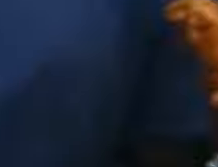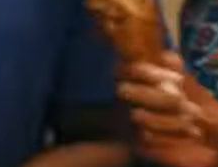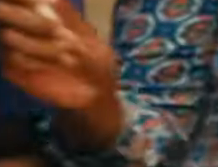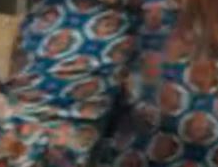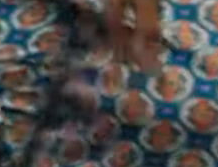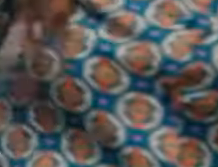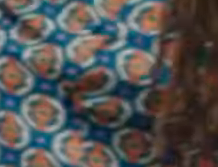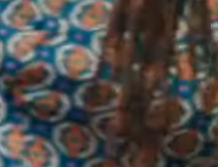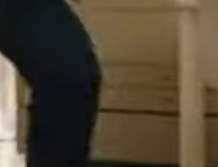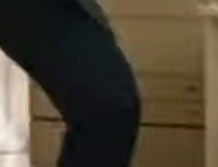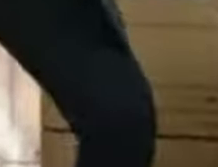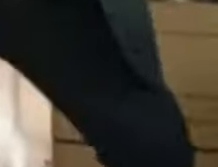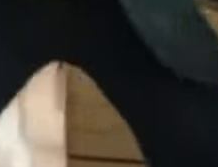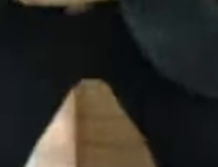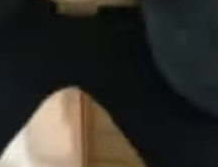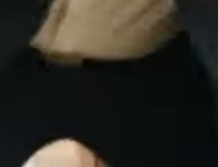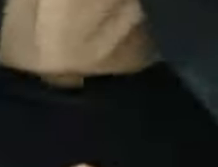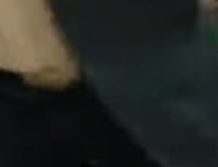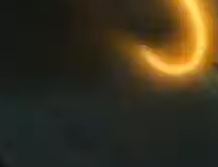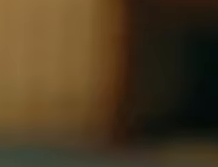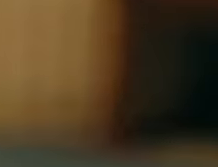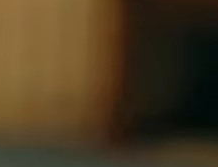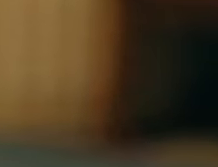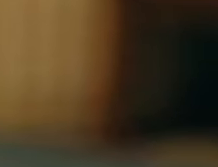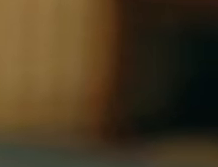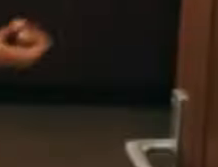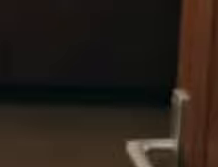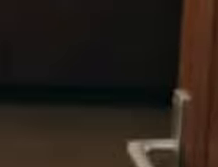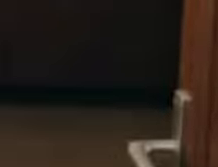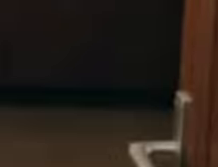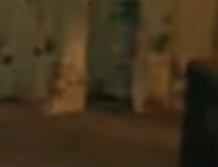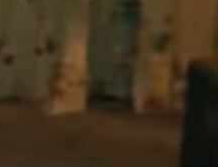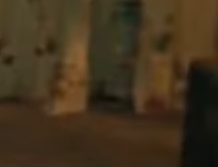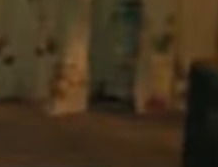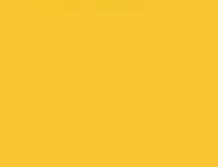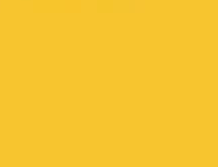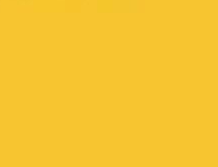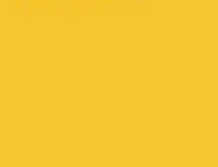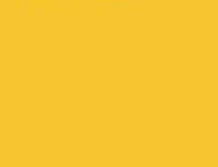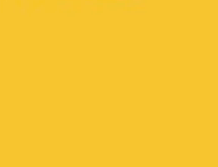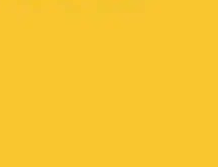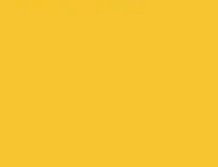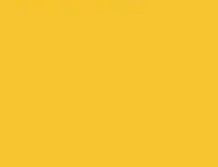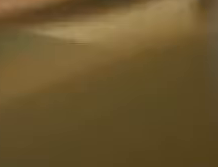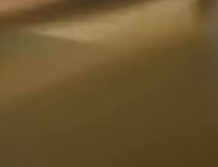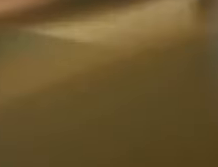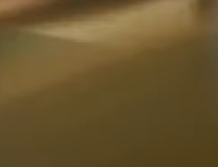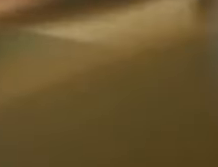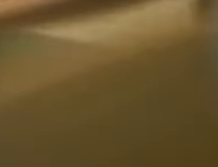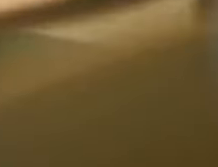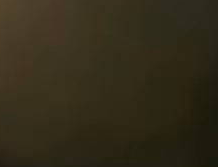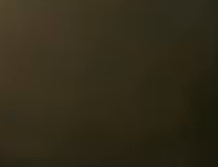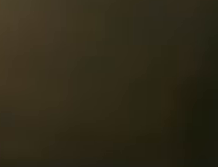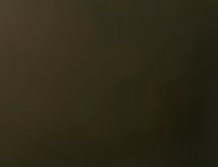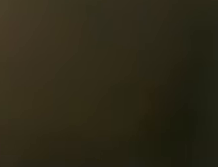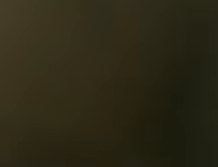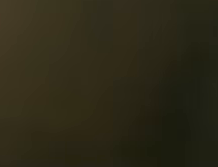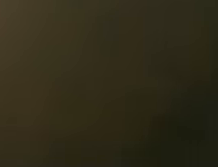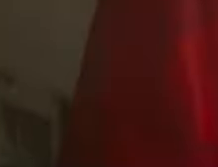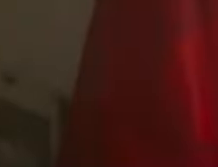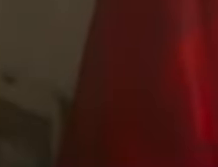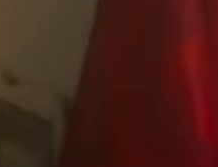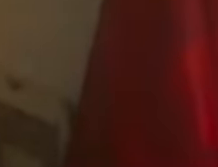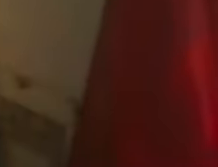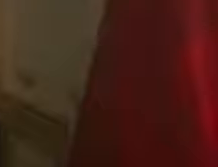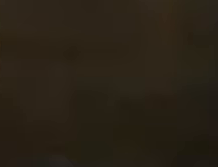because kukuchoma imefika na wakati keki inafika ndio sherehe inaanza. Order Glovo, will deliver in minutes. And we need two Royco